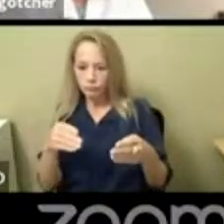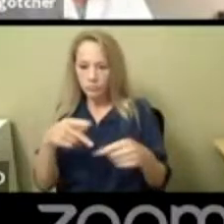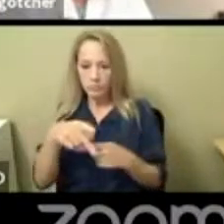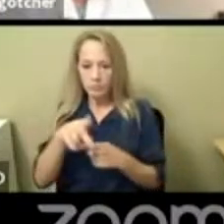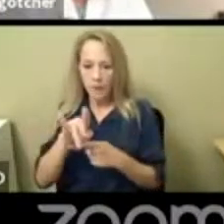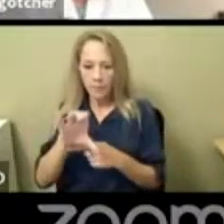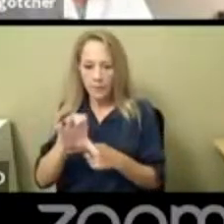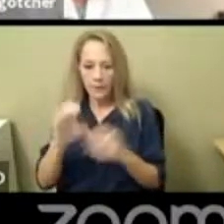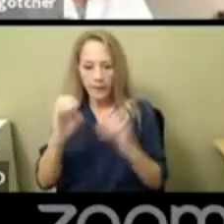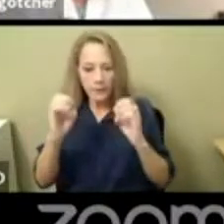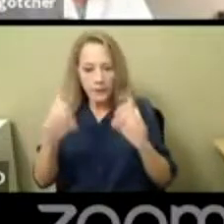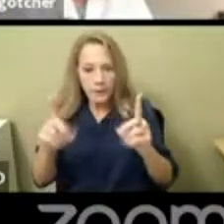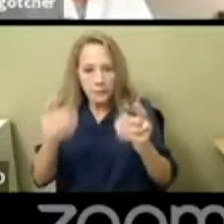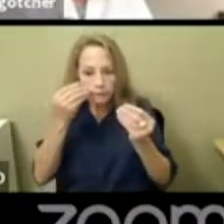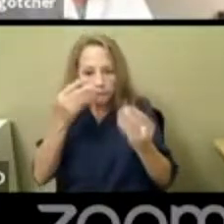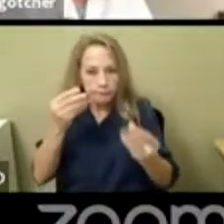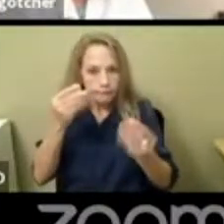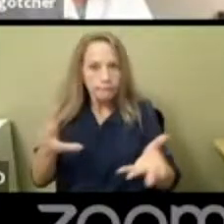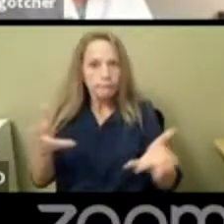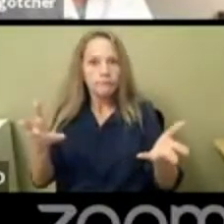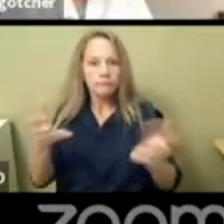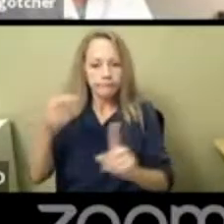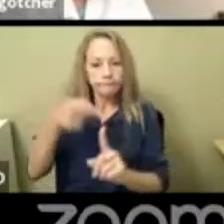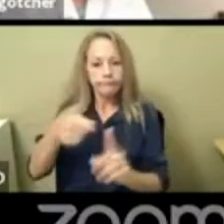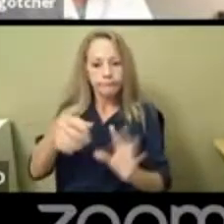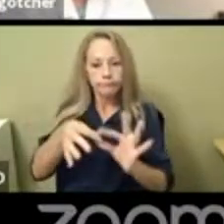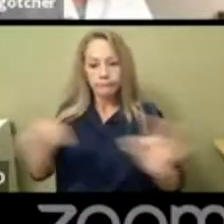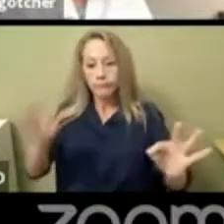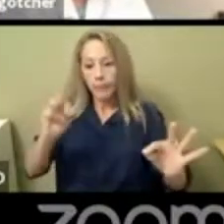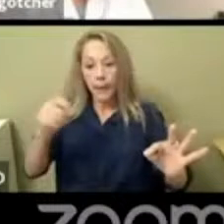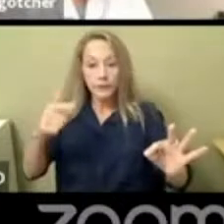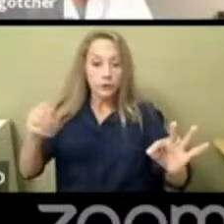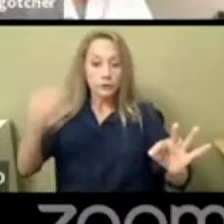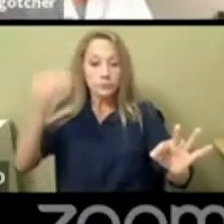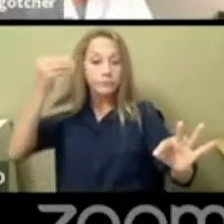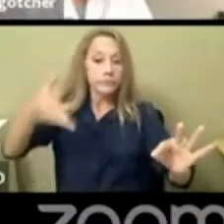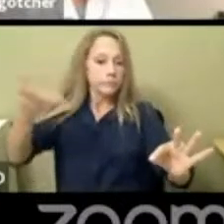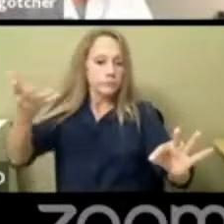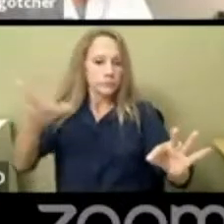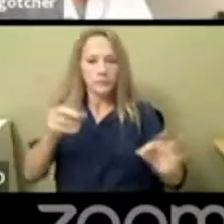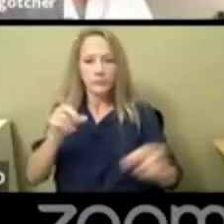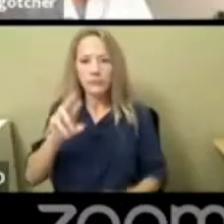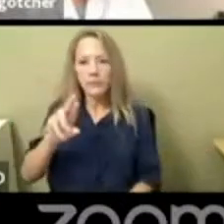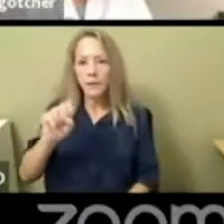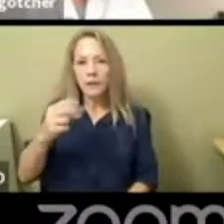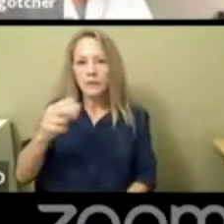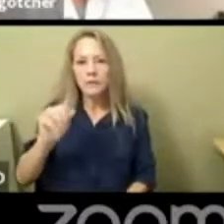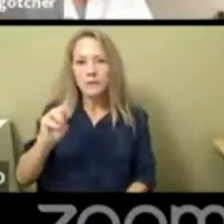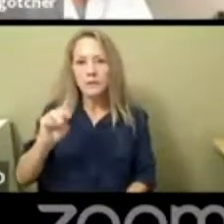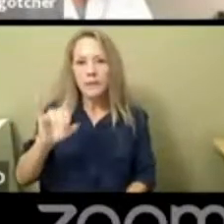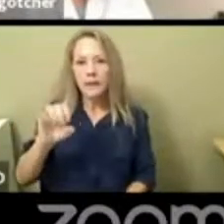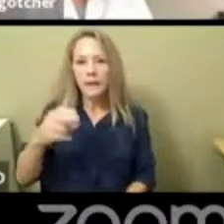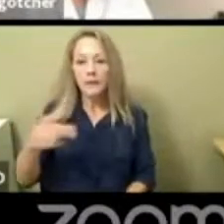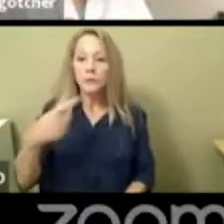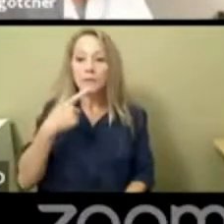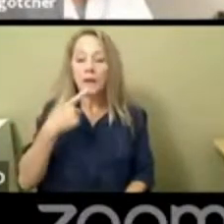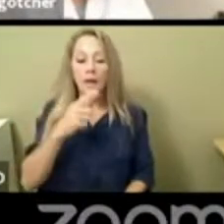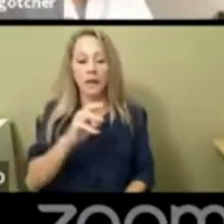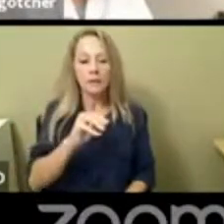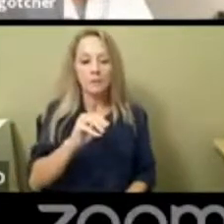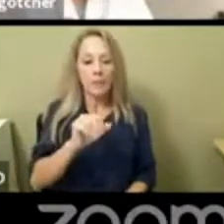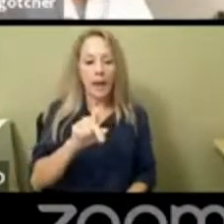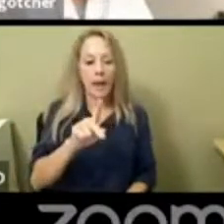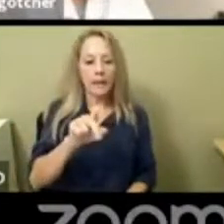education, you know, whatever the message may be. I know, Dr. Shmi, you've said more than once, masks are the workhorse. You know, that's